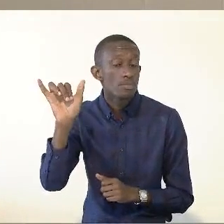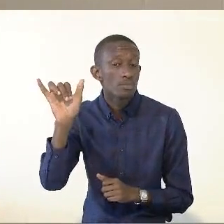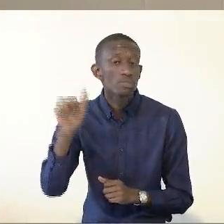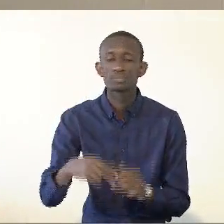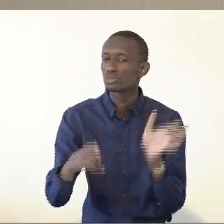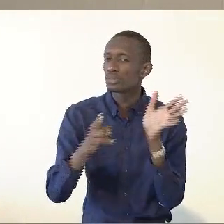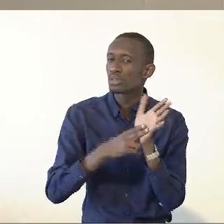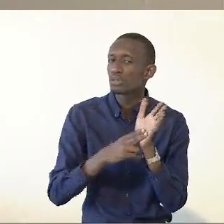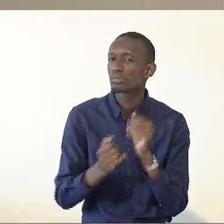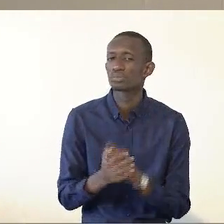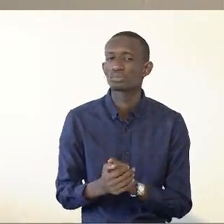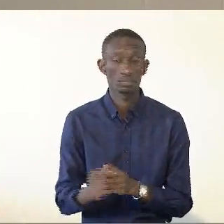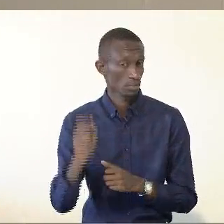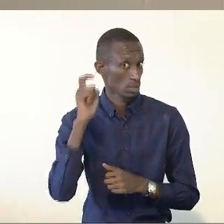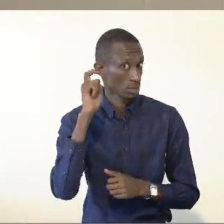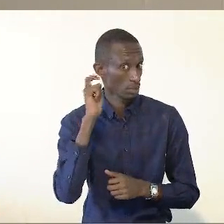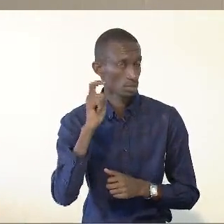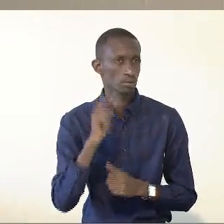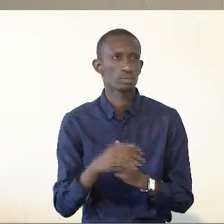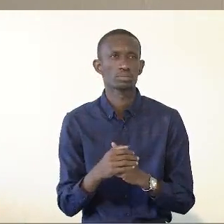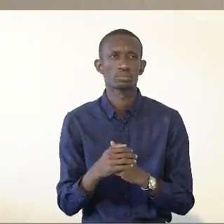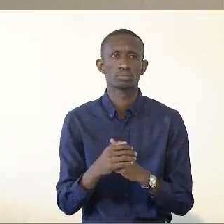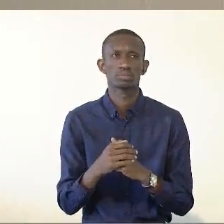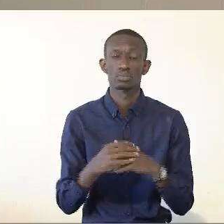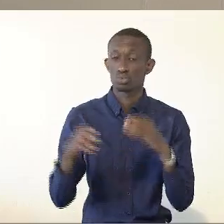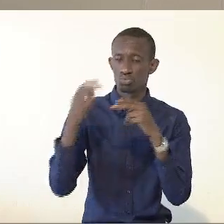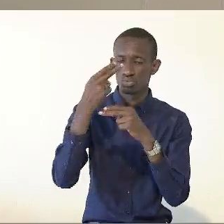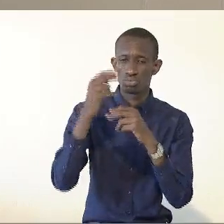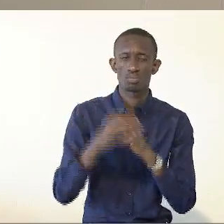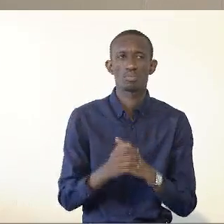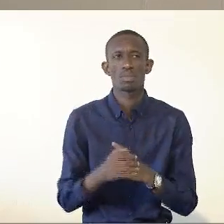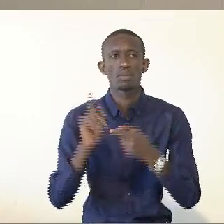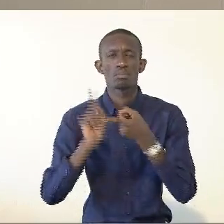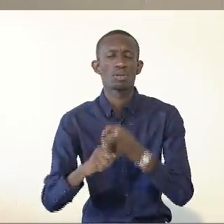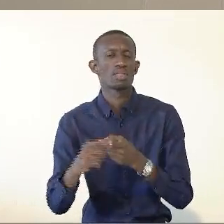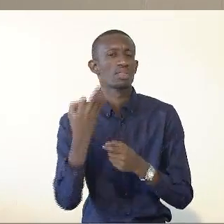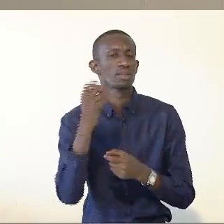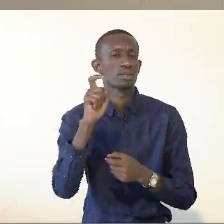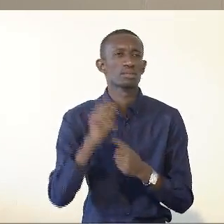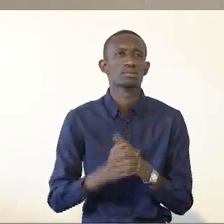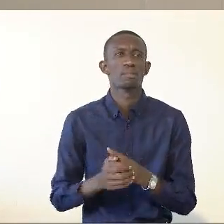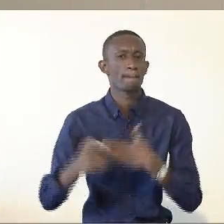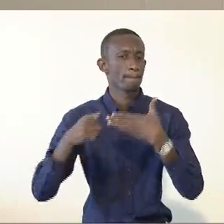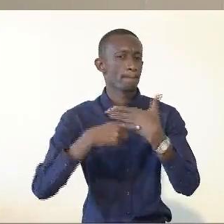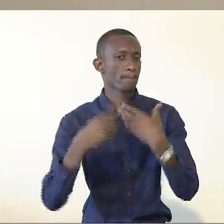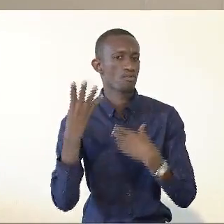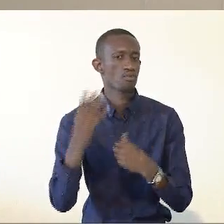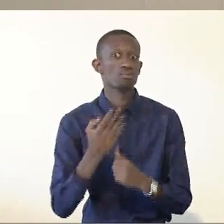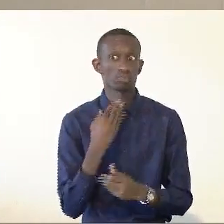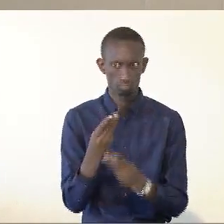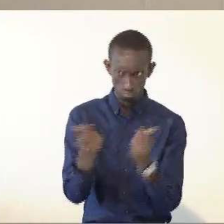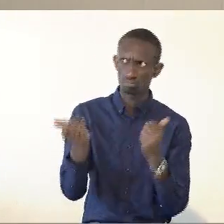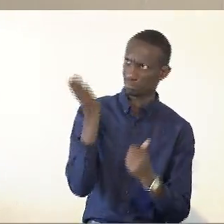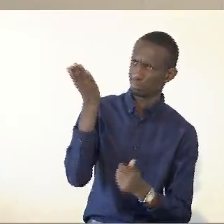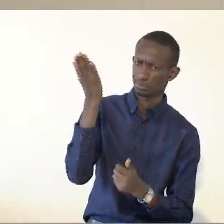x squared plus 3x minus 4. So we are going to solve this. We are going to